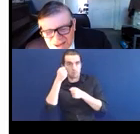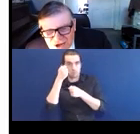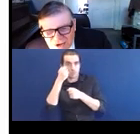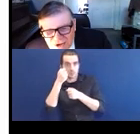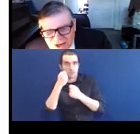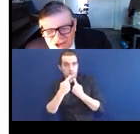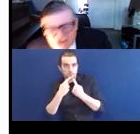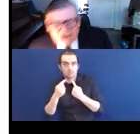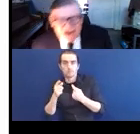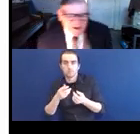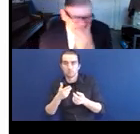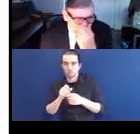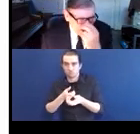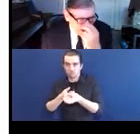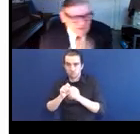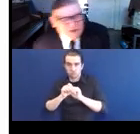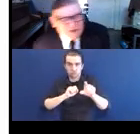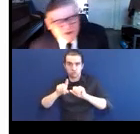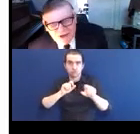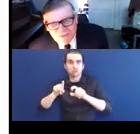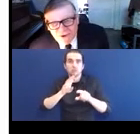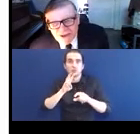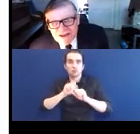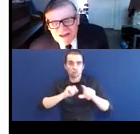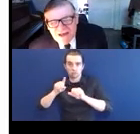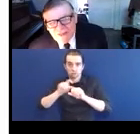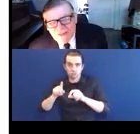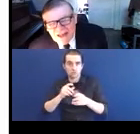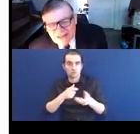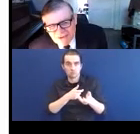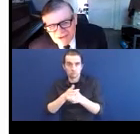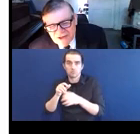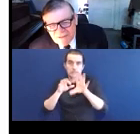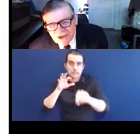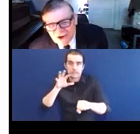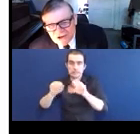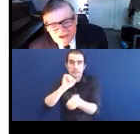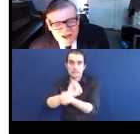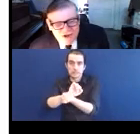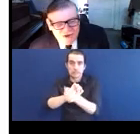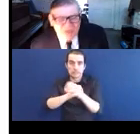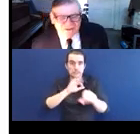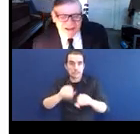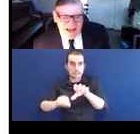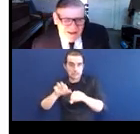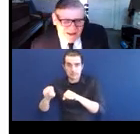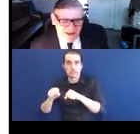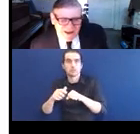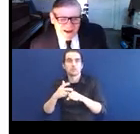kills 2 and injures 7. And that perhaps was a turning point when that happened, because soon after